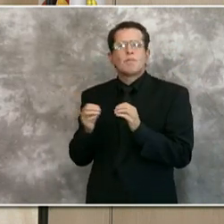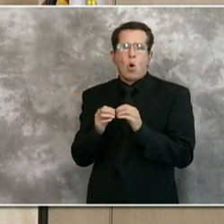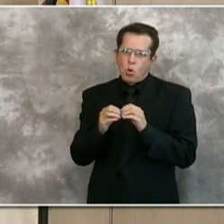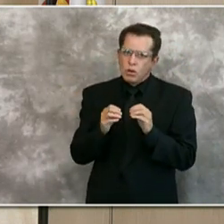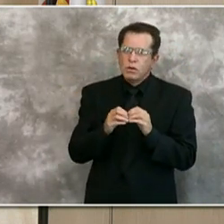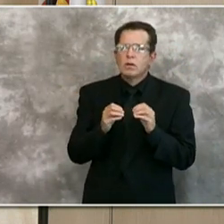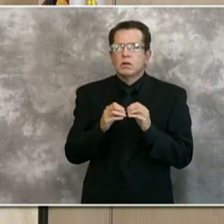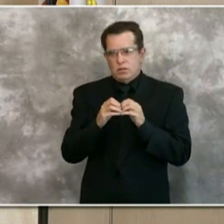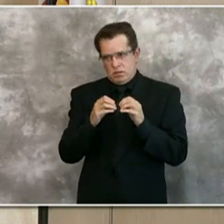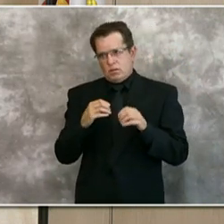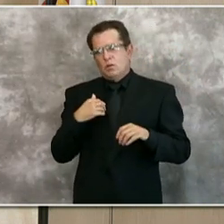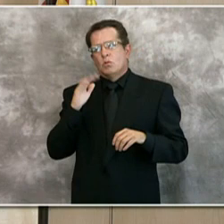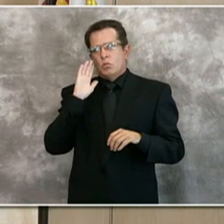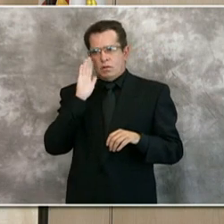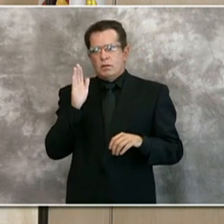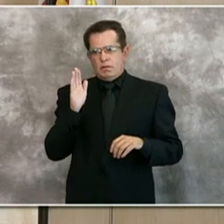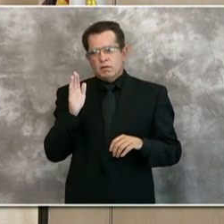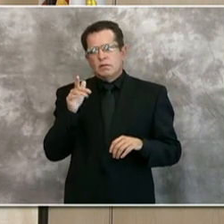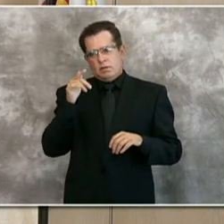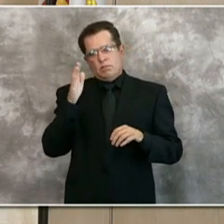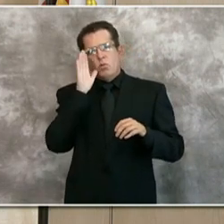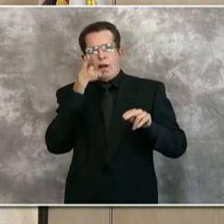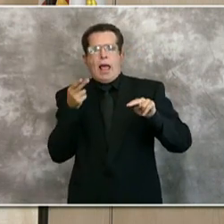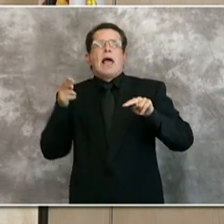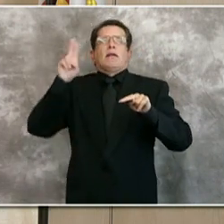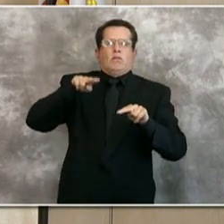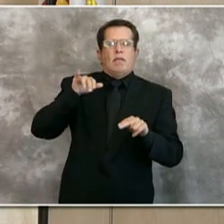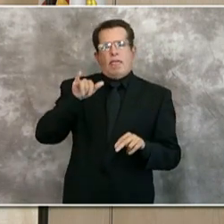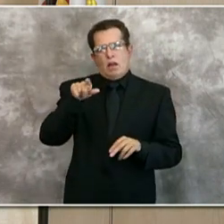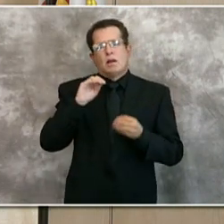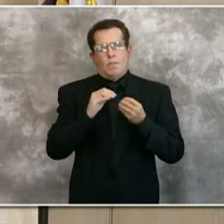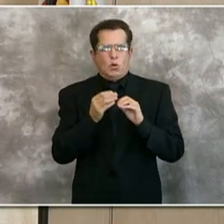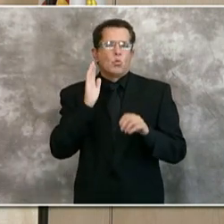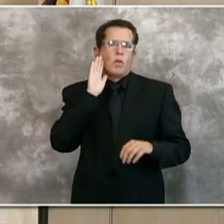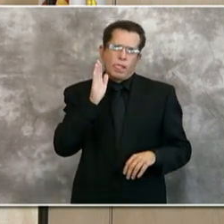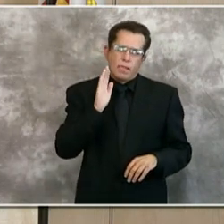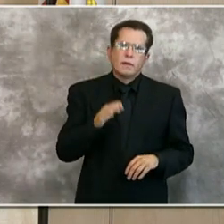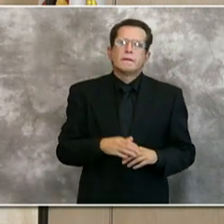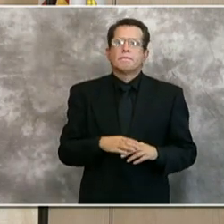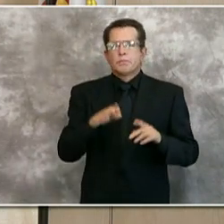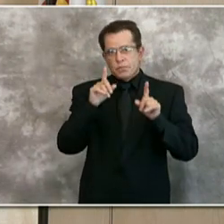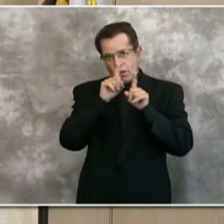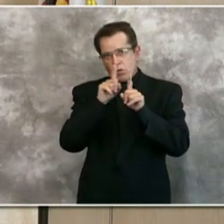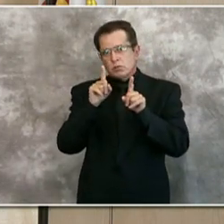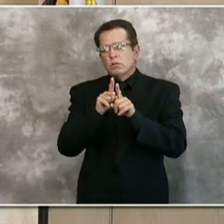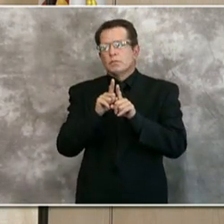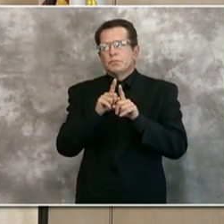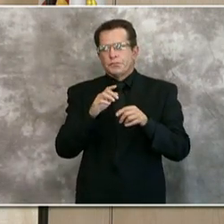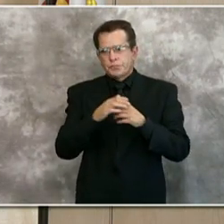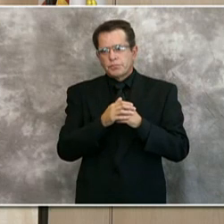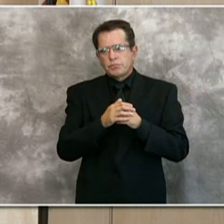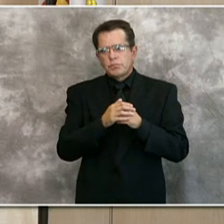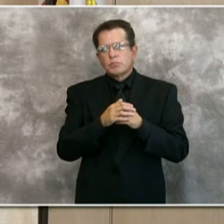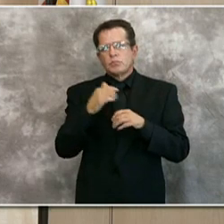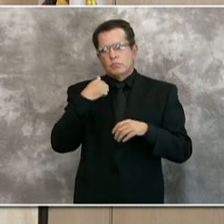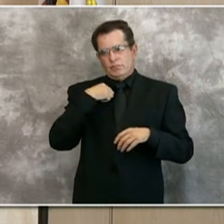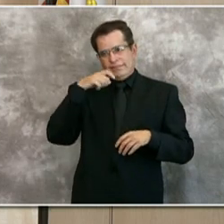will give us a bit of a reprieve. And as a reminder, we would need to